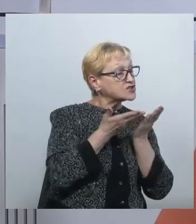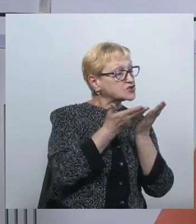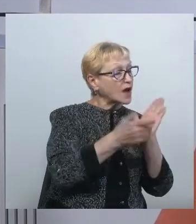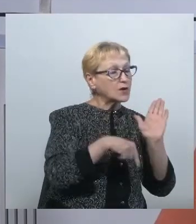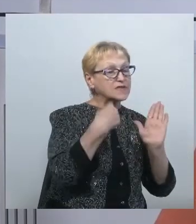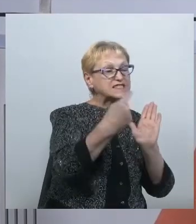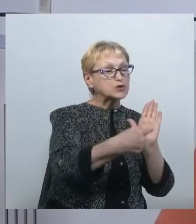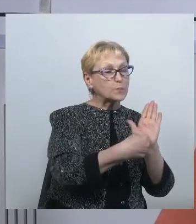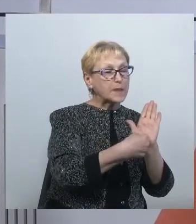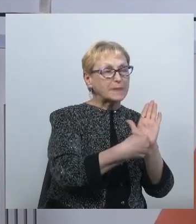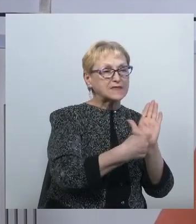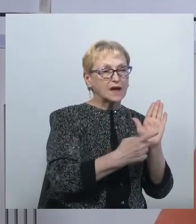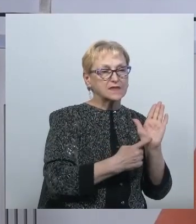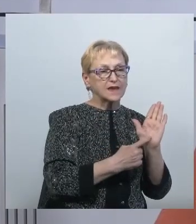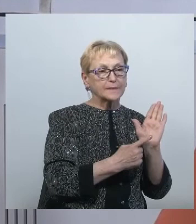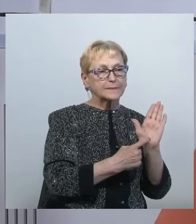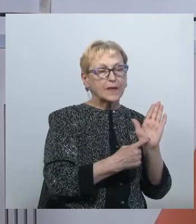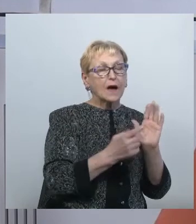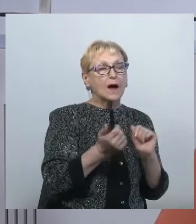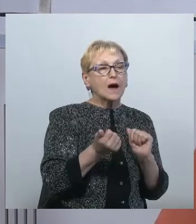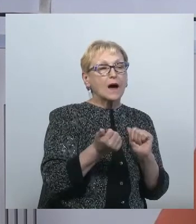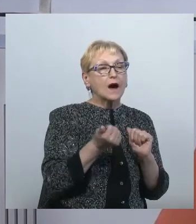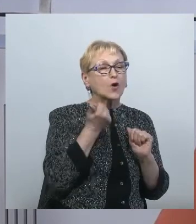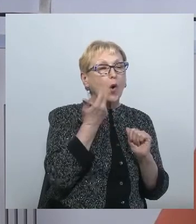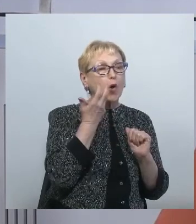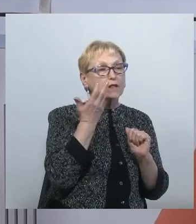And I would like to read our next question.